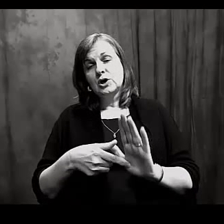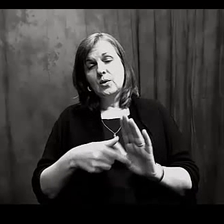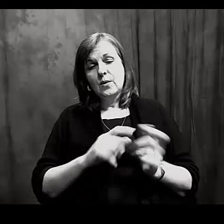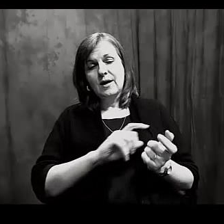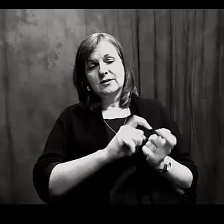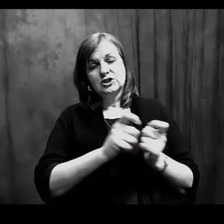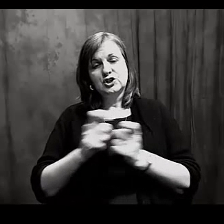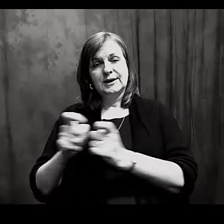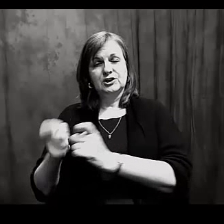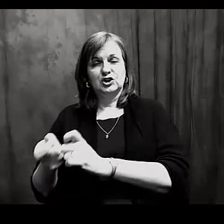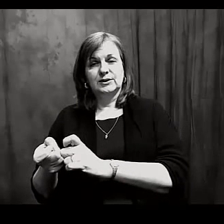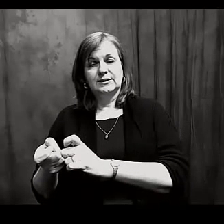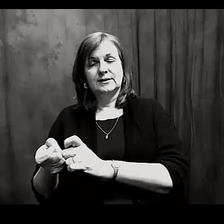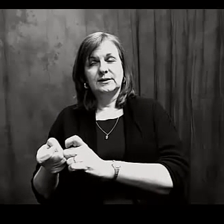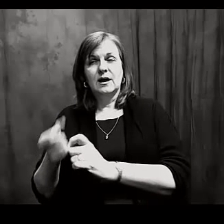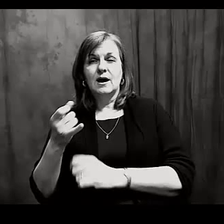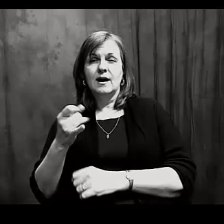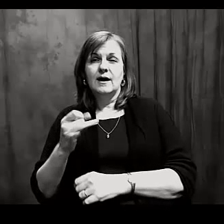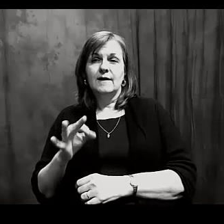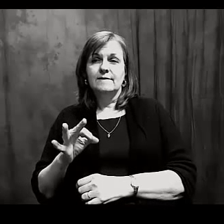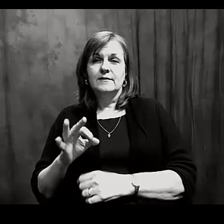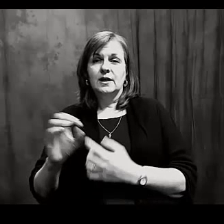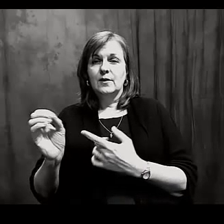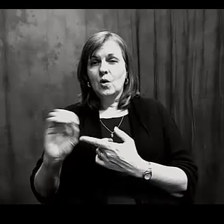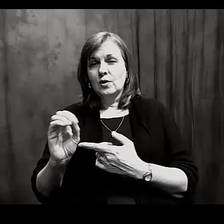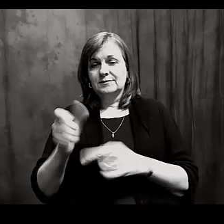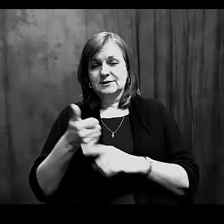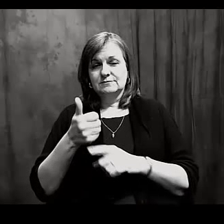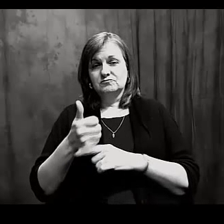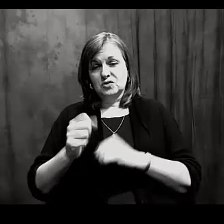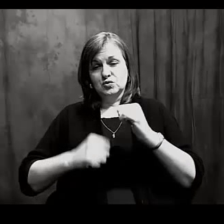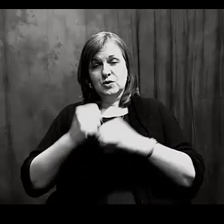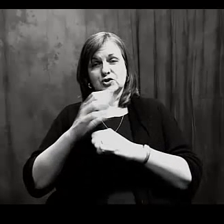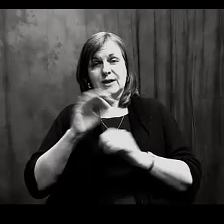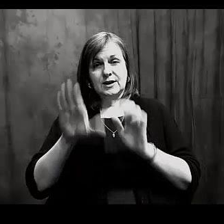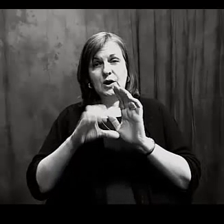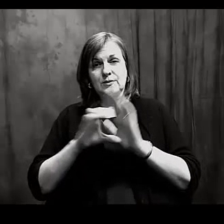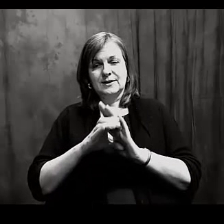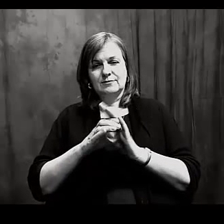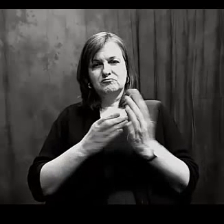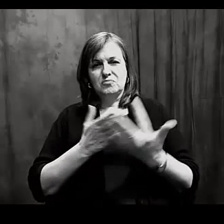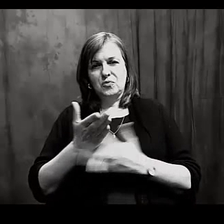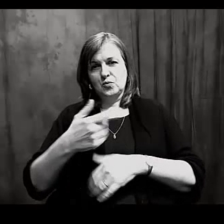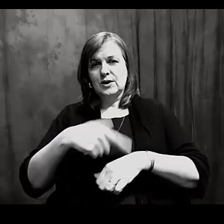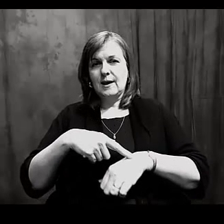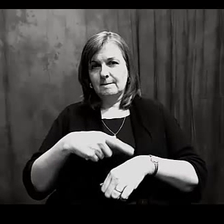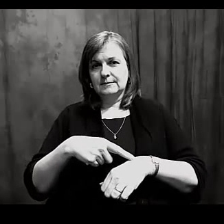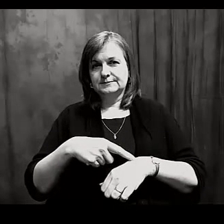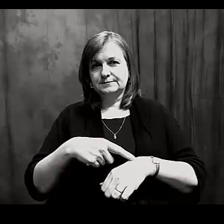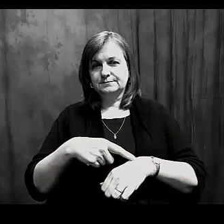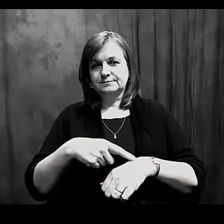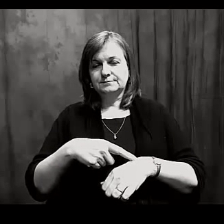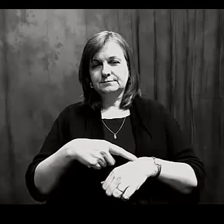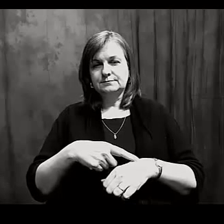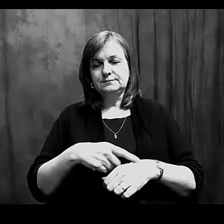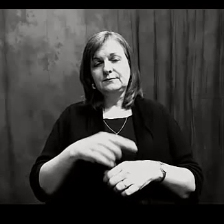at changes in the organism structures and characteristics over